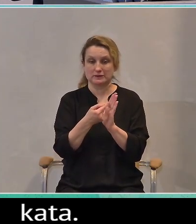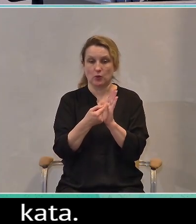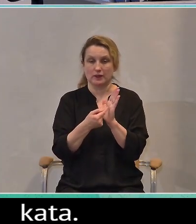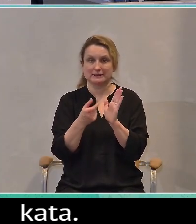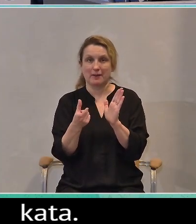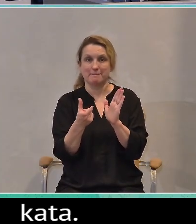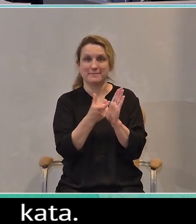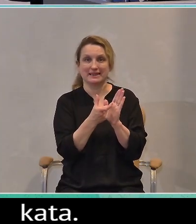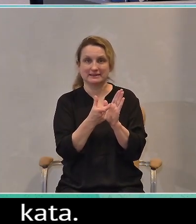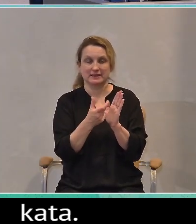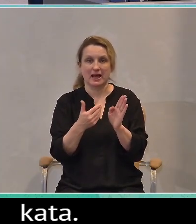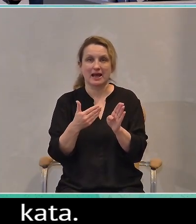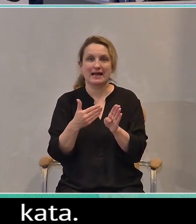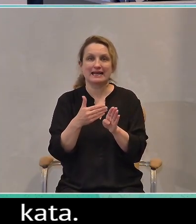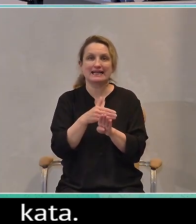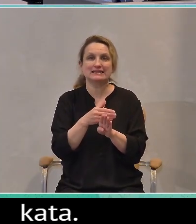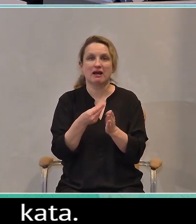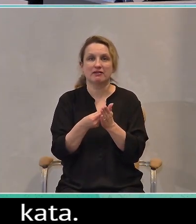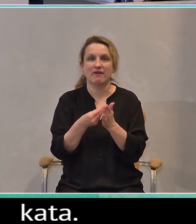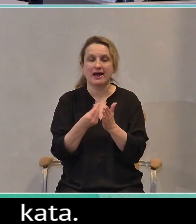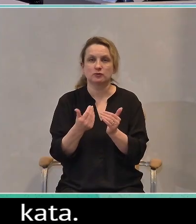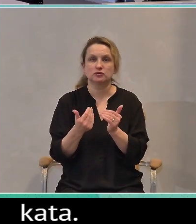The new guidelines